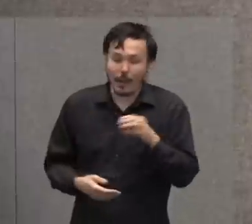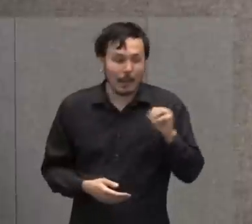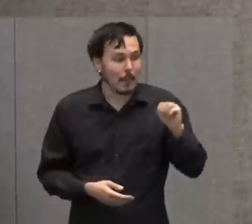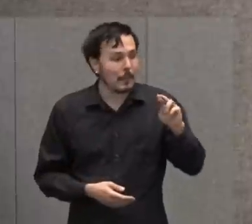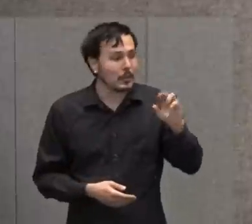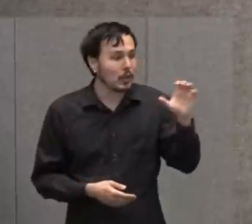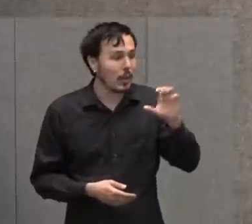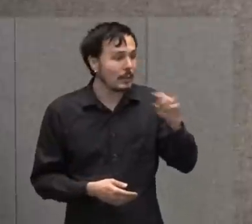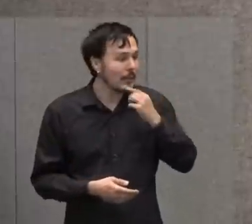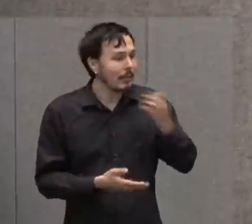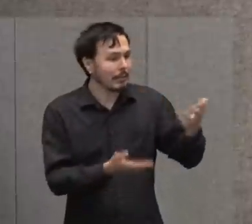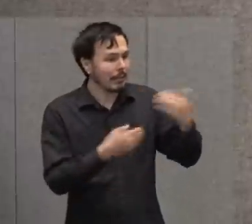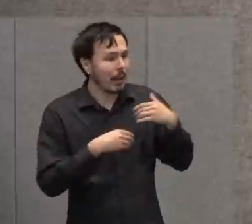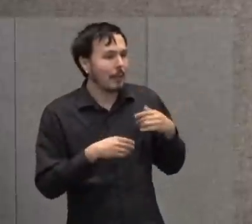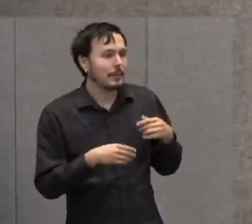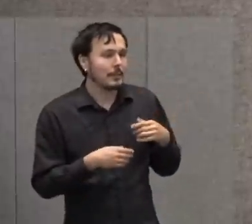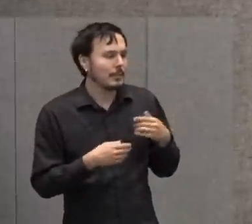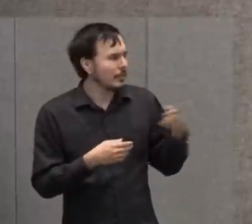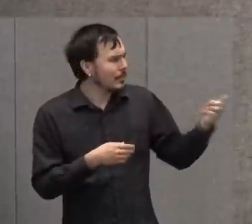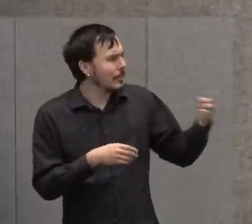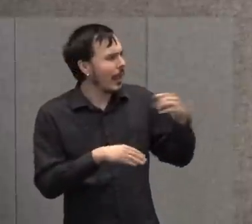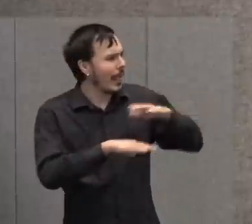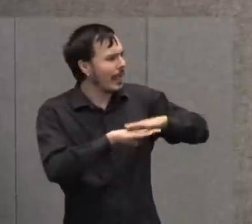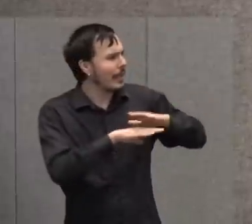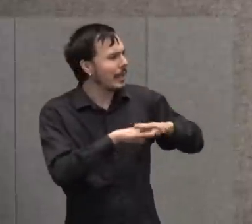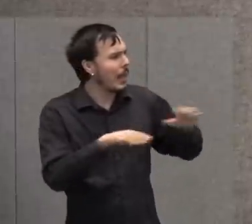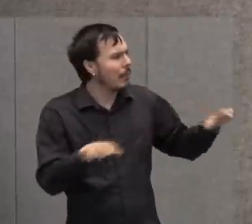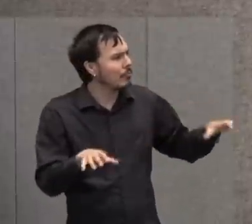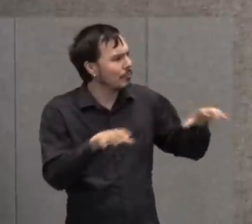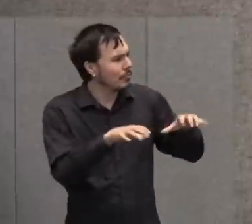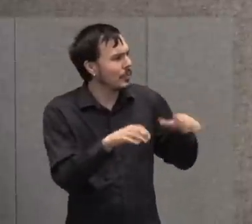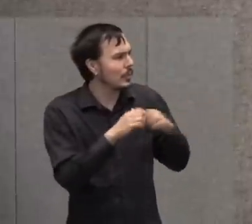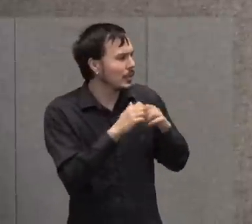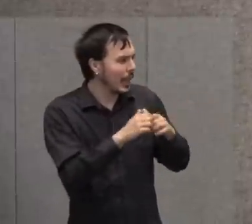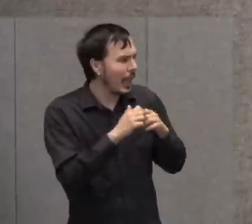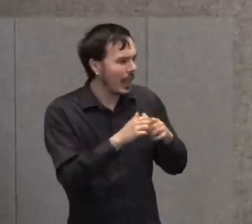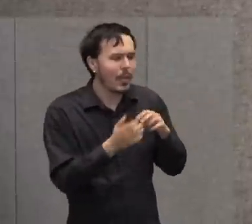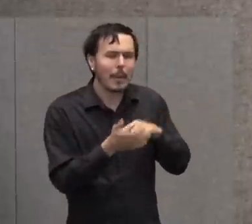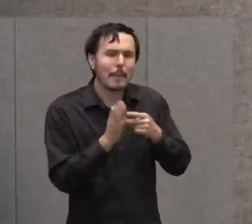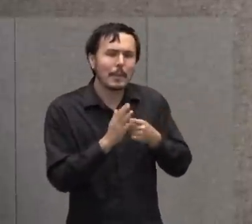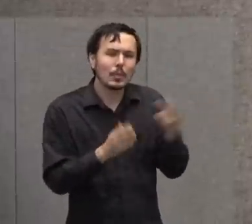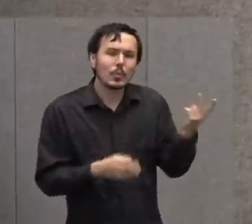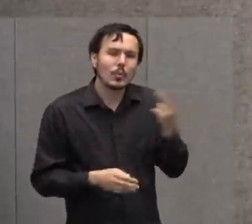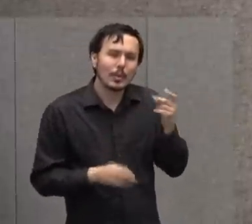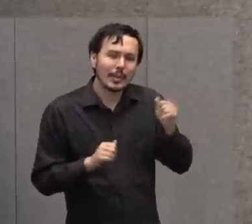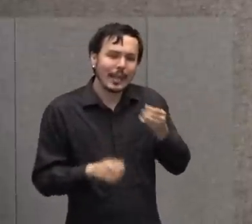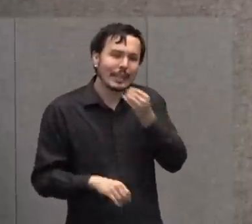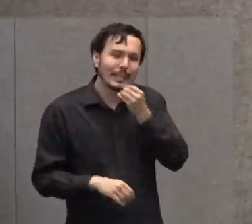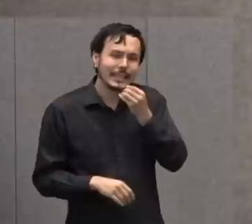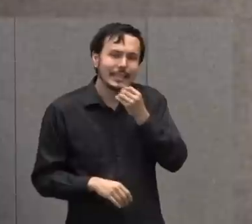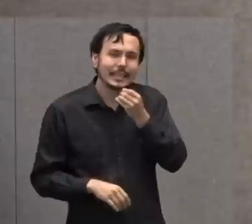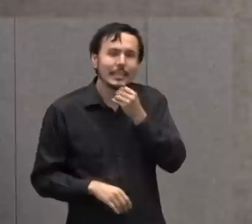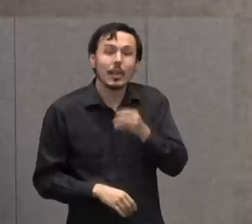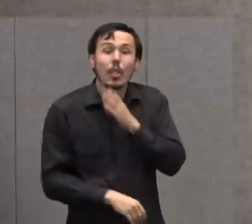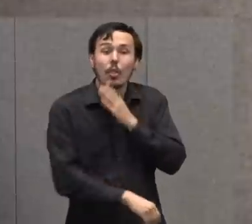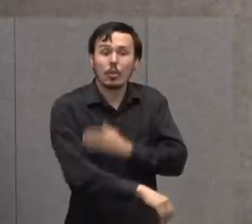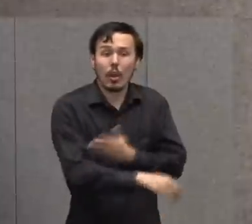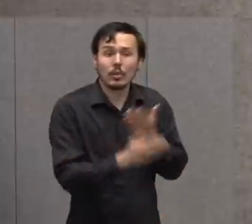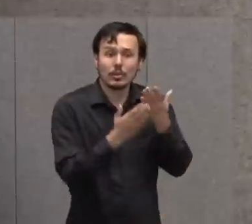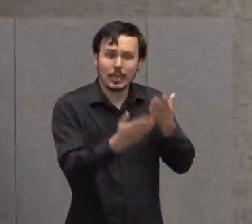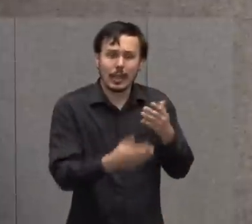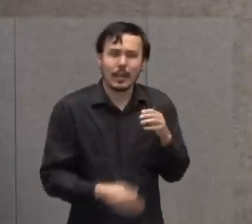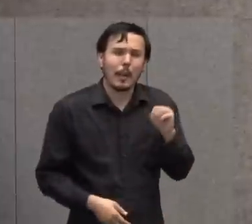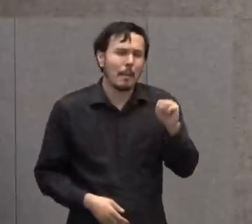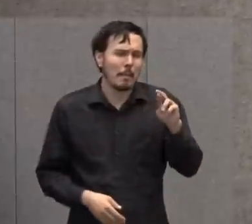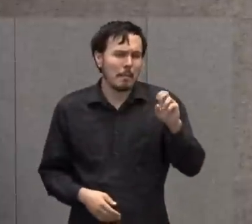push 2 tables together so you can sit with us, suggested the Comfort's daughter. But there won't be room, said Mrs. Comfort.